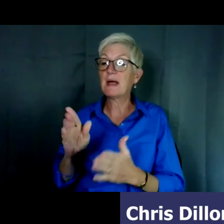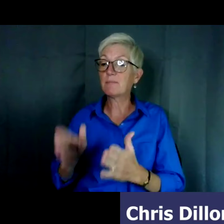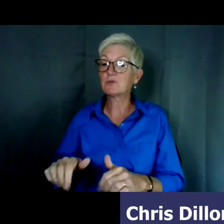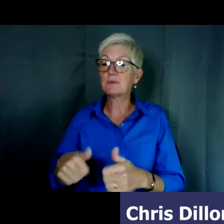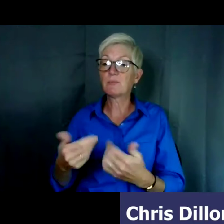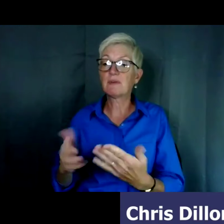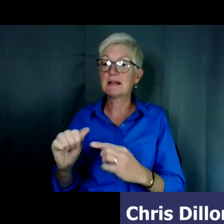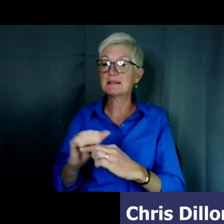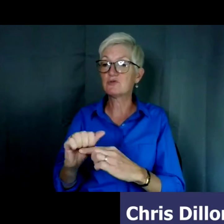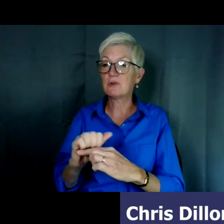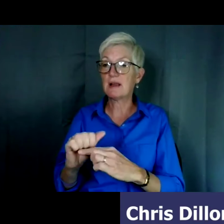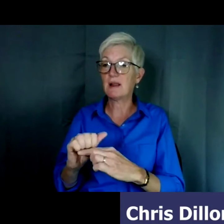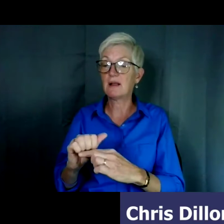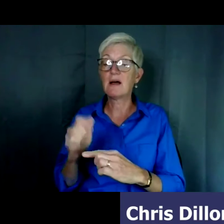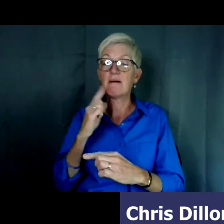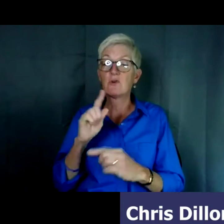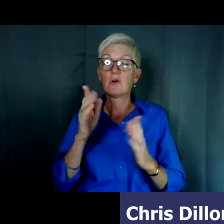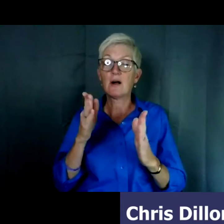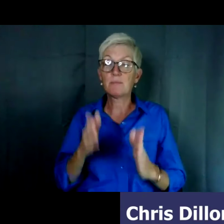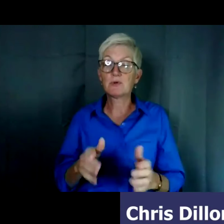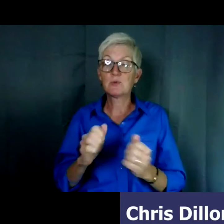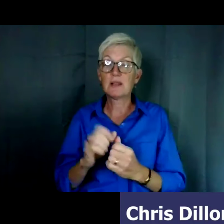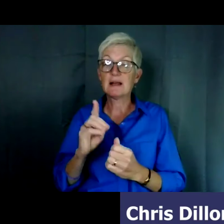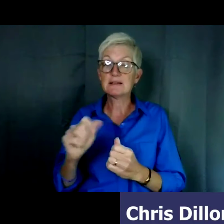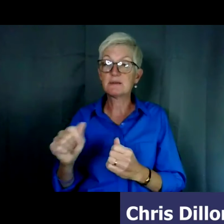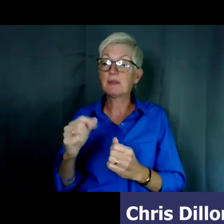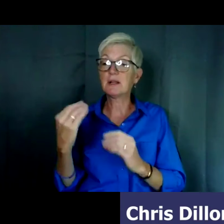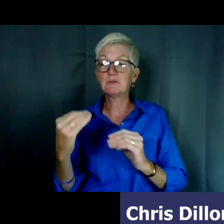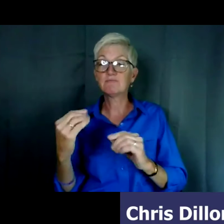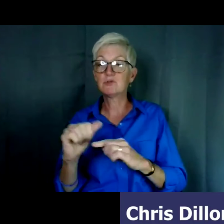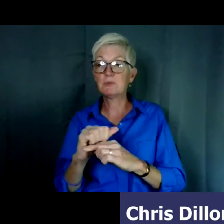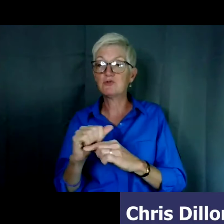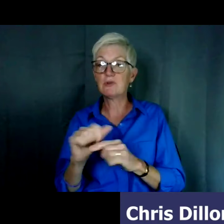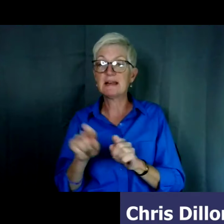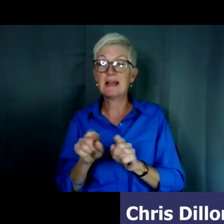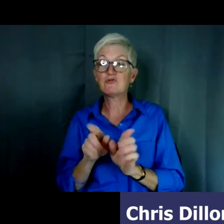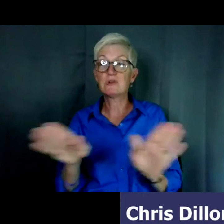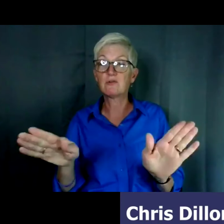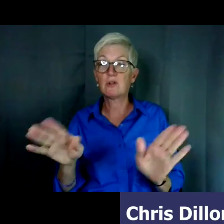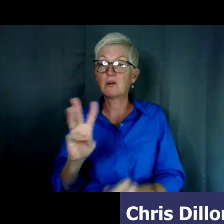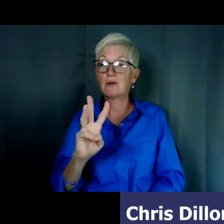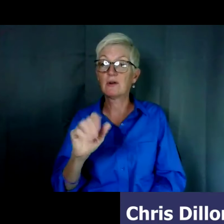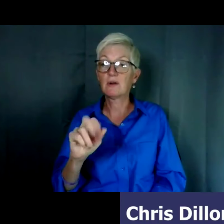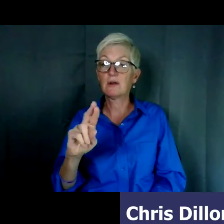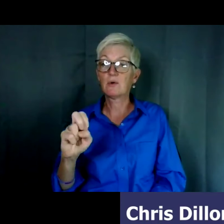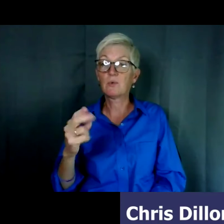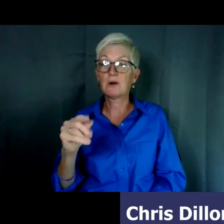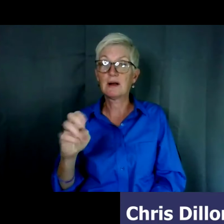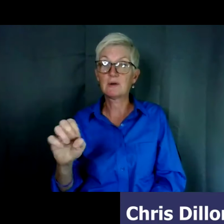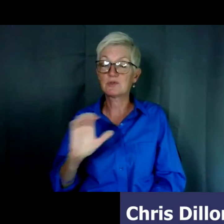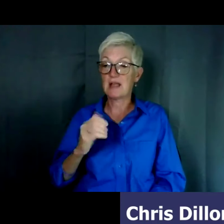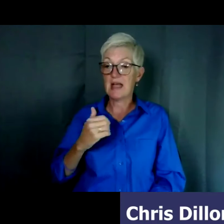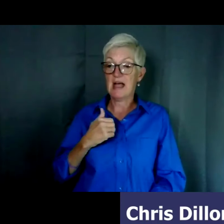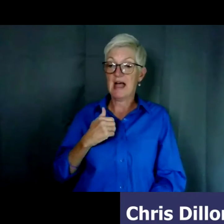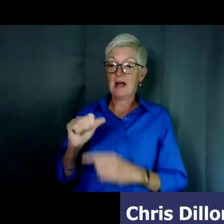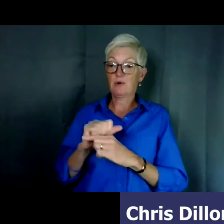a person with a disability to be trained as a general warehouseman. Jamie, our trainer, took it upon